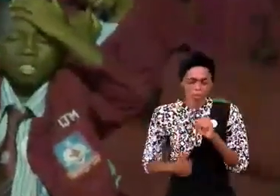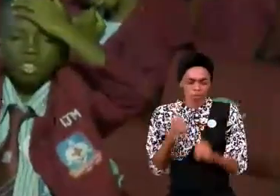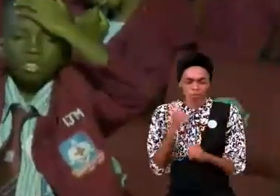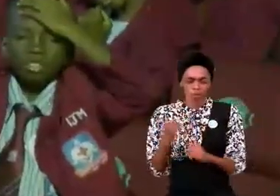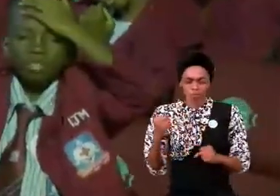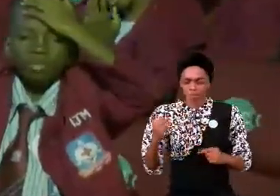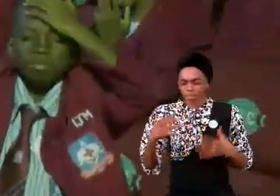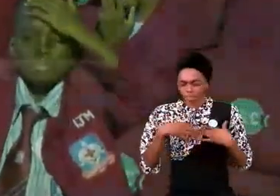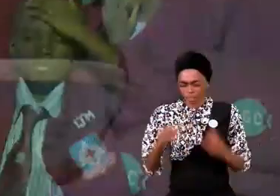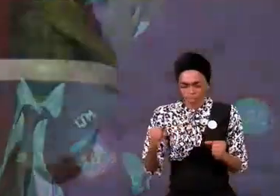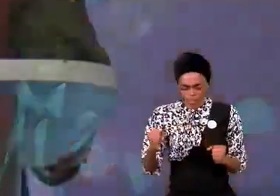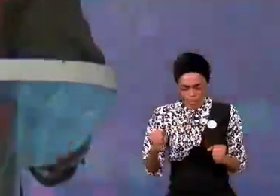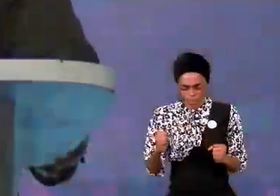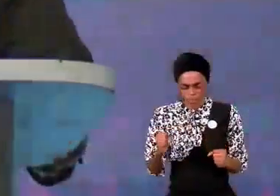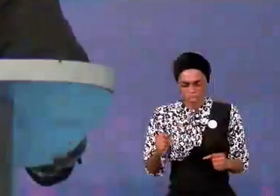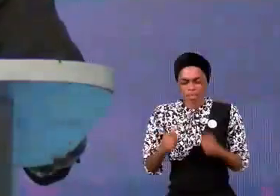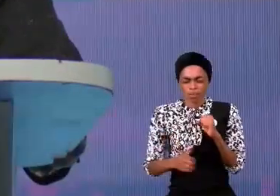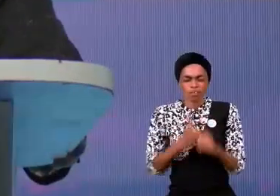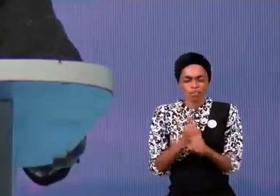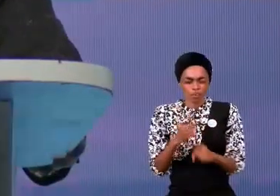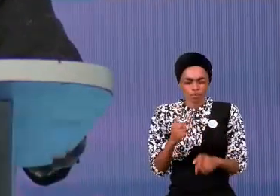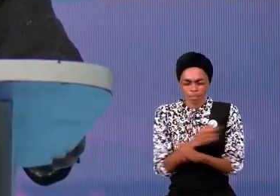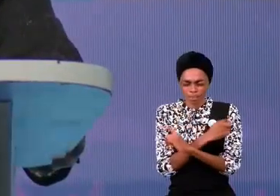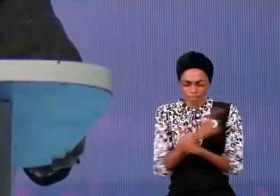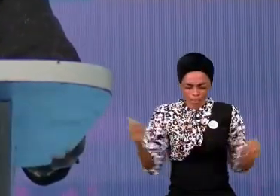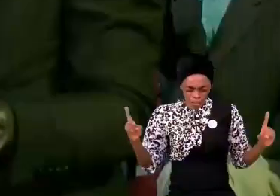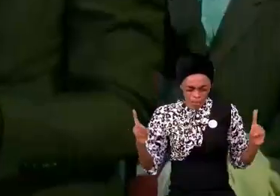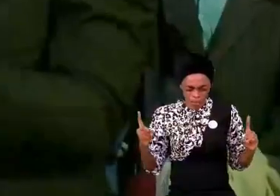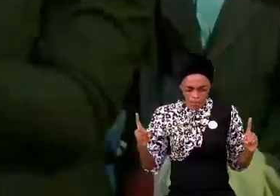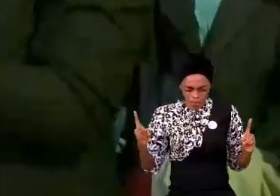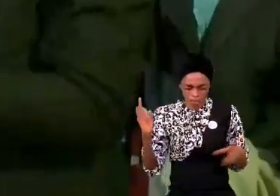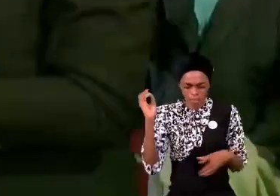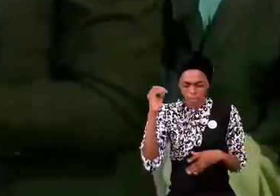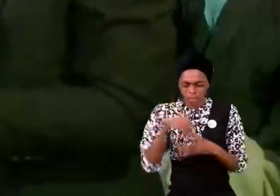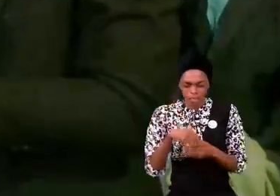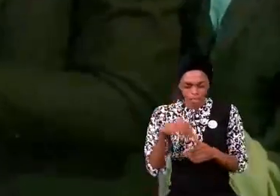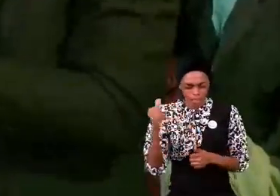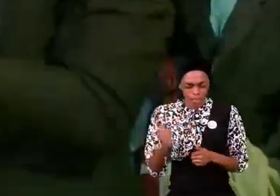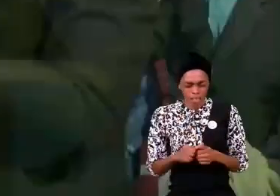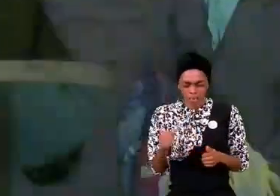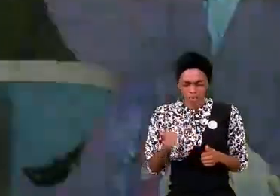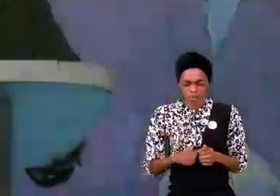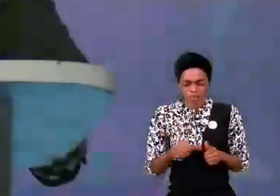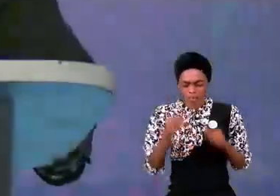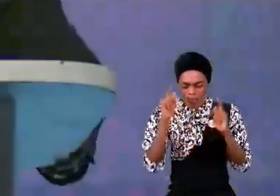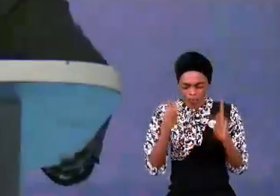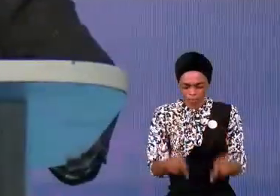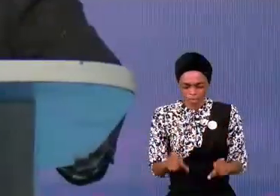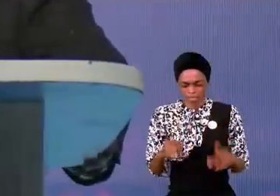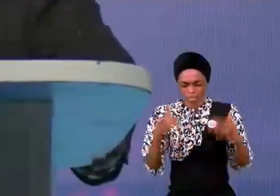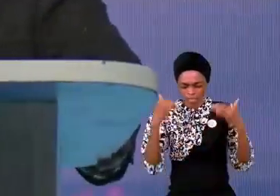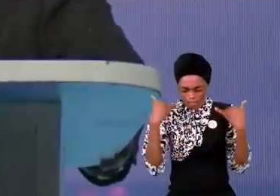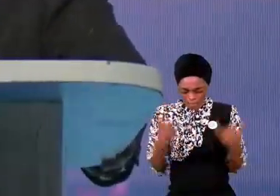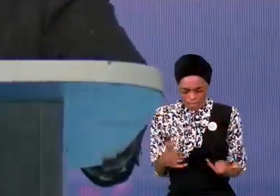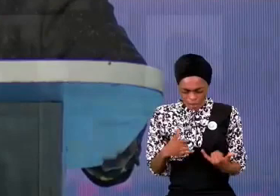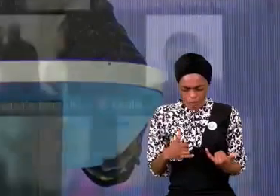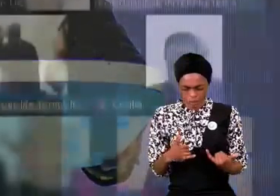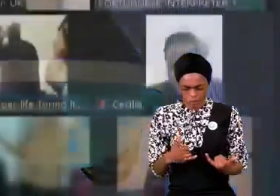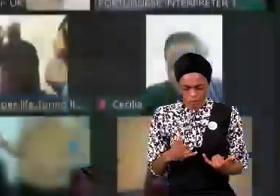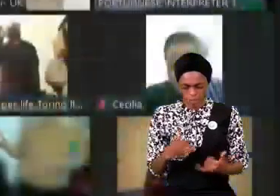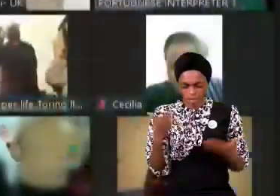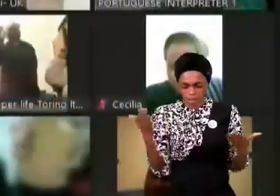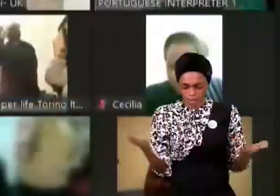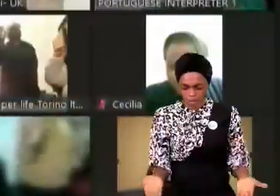in everyone right now. Here in Yola, there